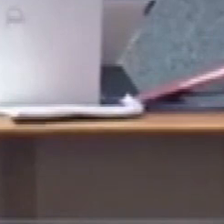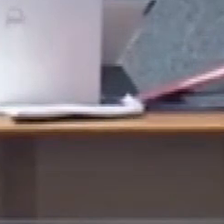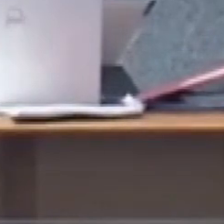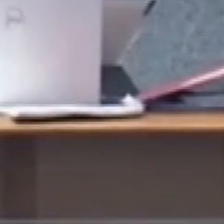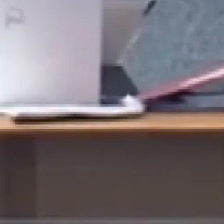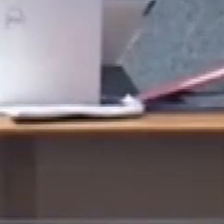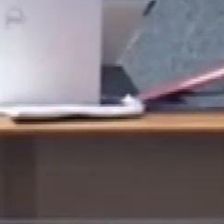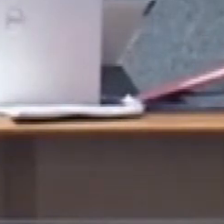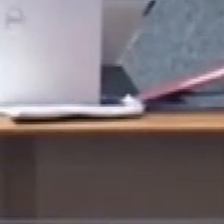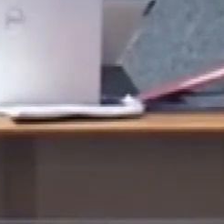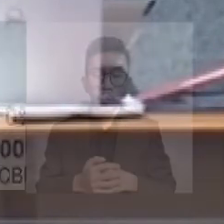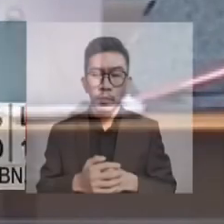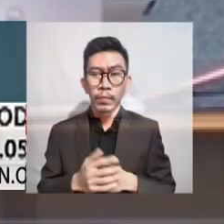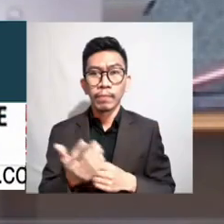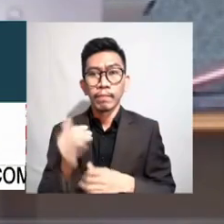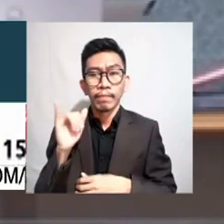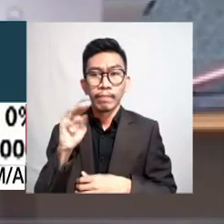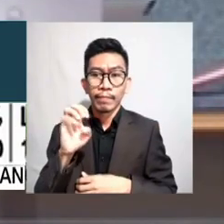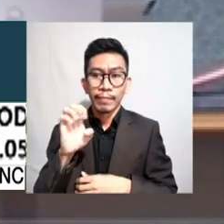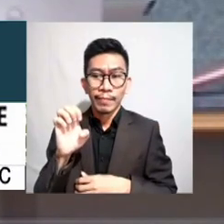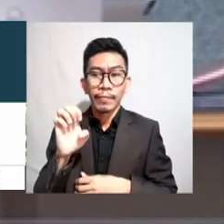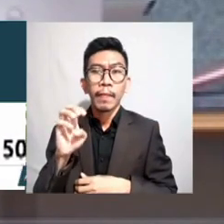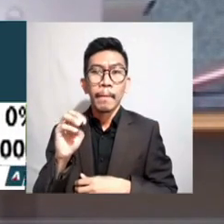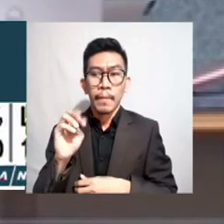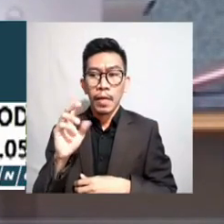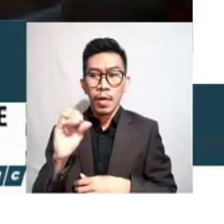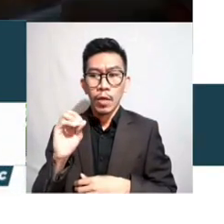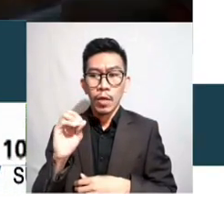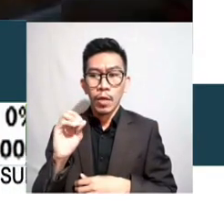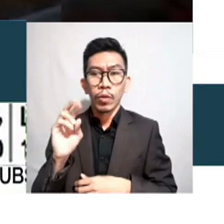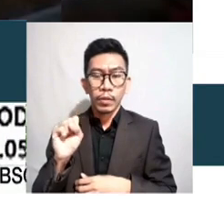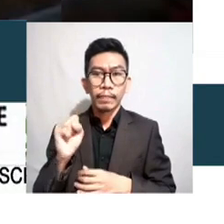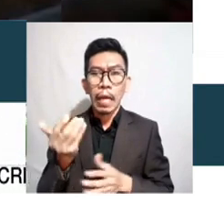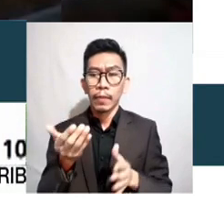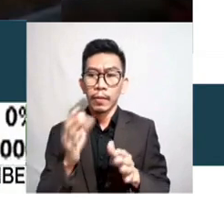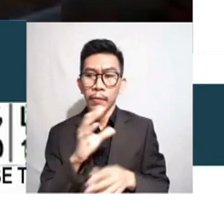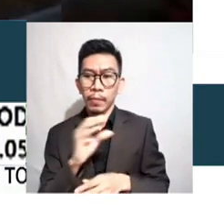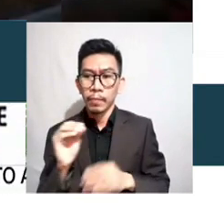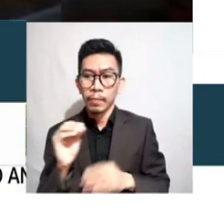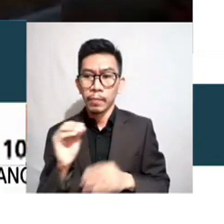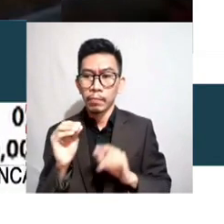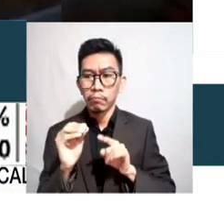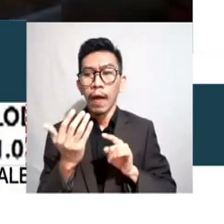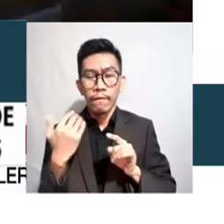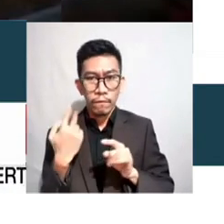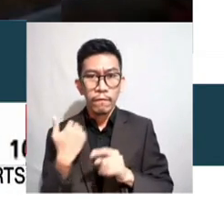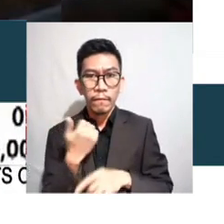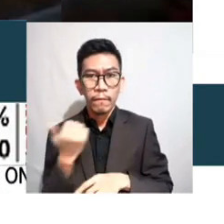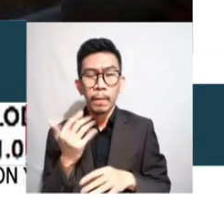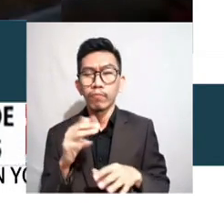III and Senators Aimee Marcos and Risa Ontiveros are blaming the task force for failing to curb the spread of COVID-19 in the